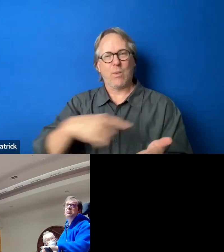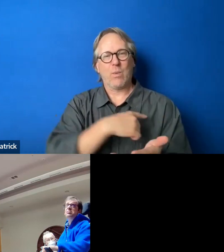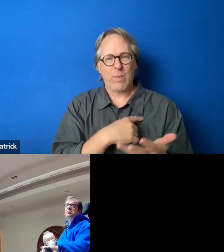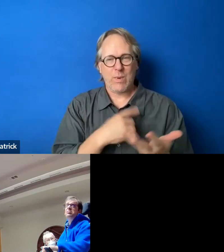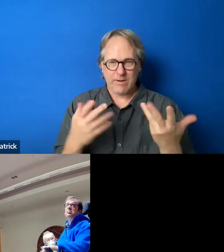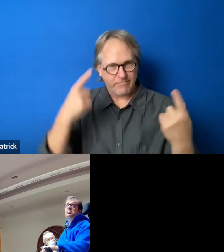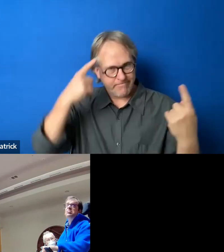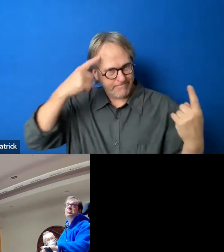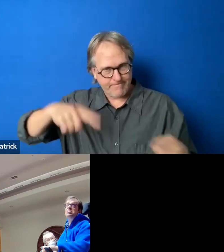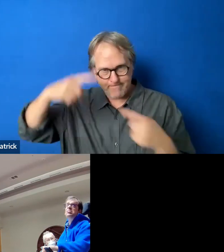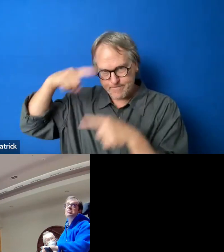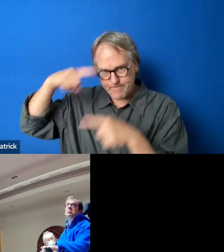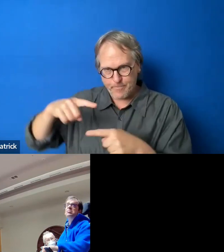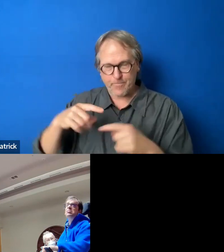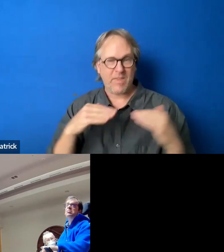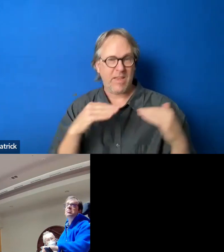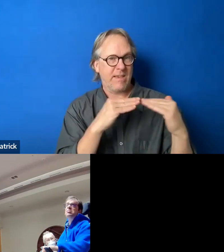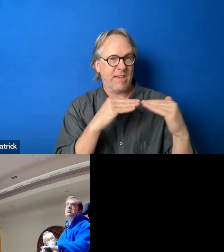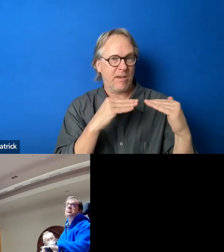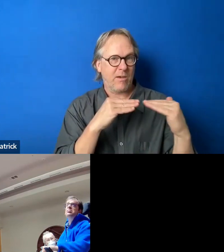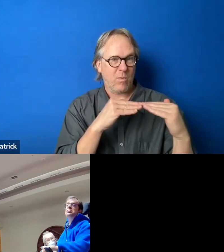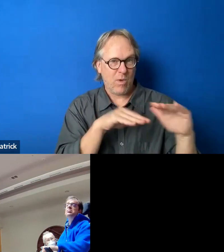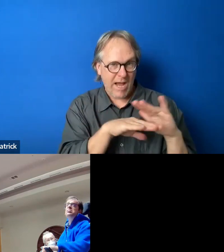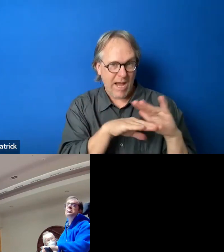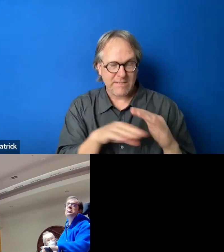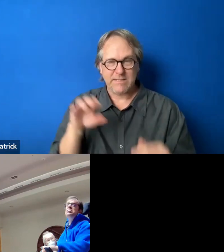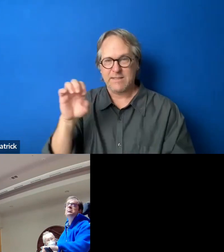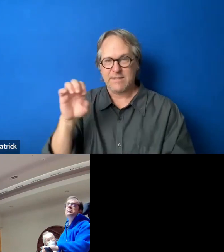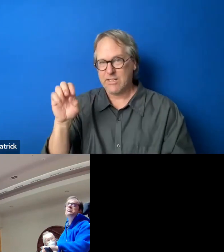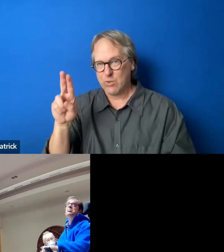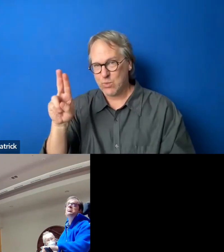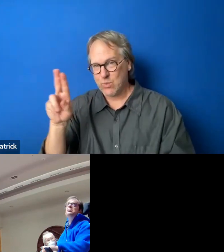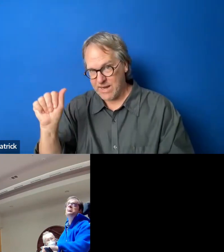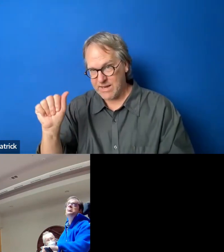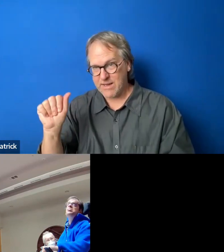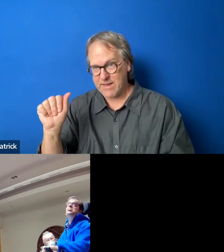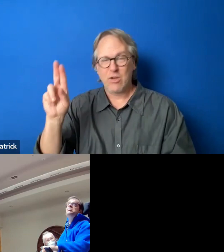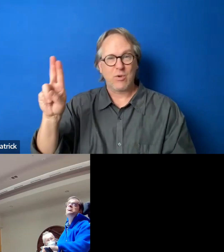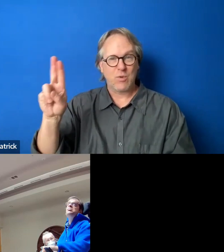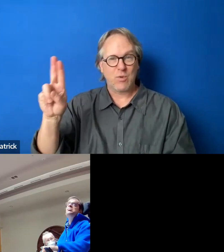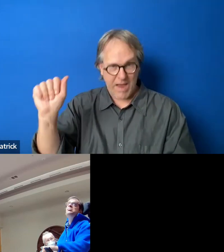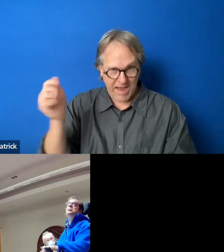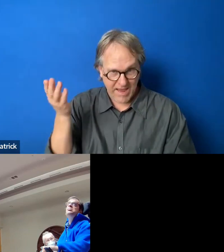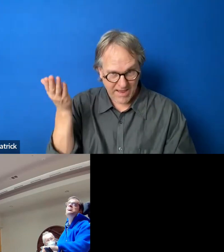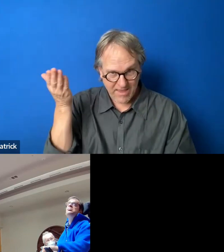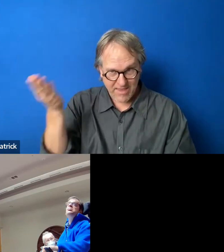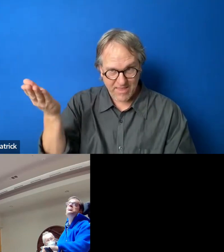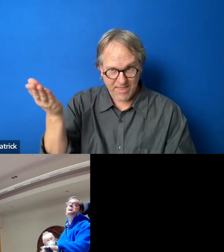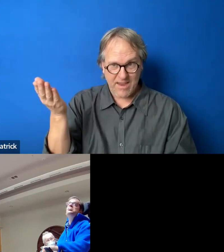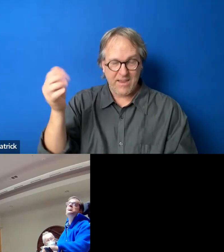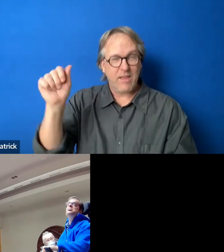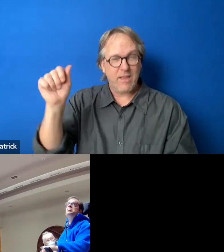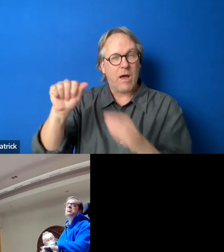agreements between Equal Access and the UUA, where the UUA, the Association